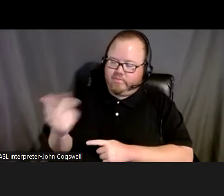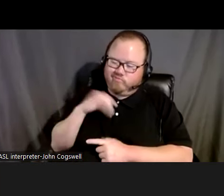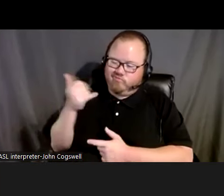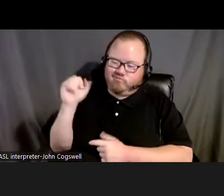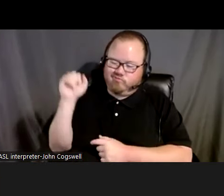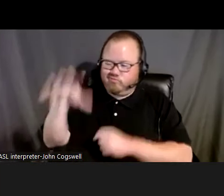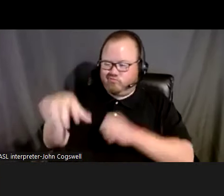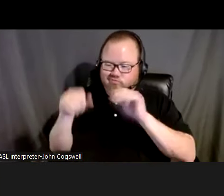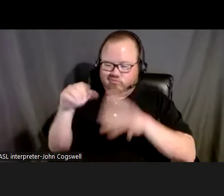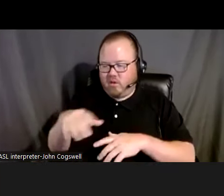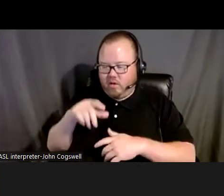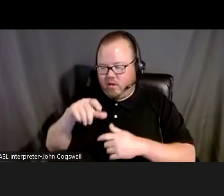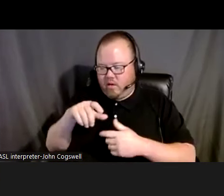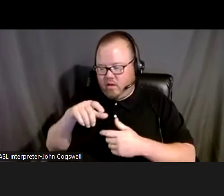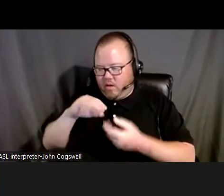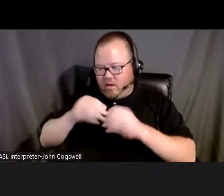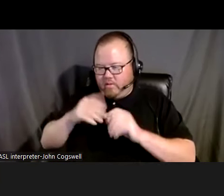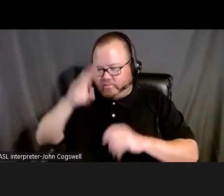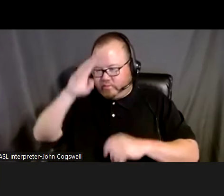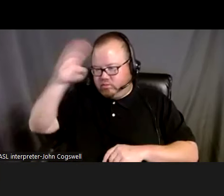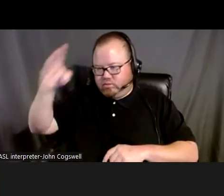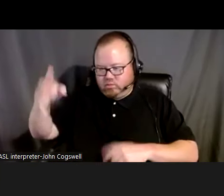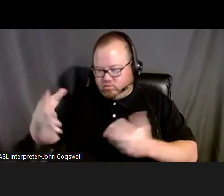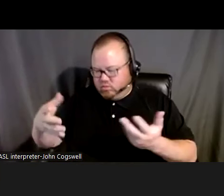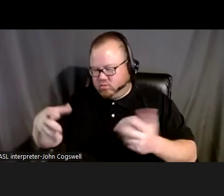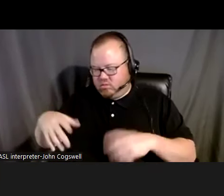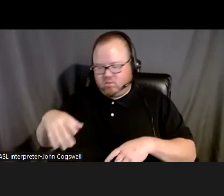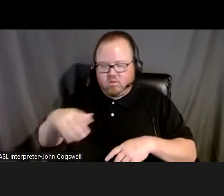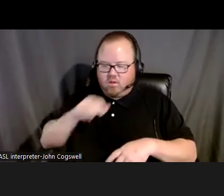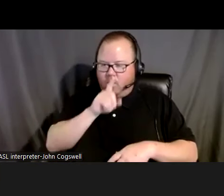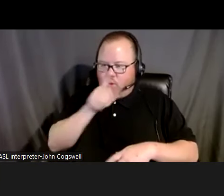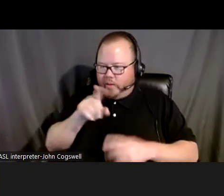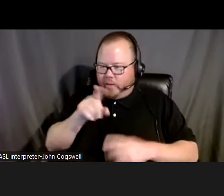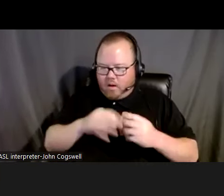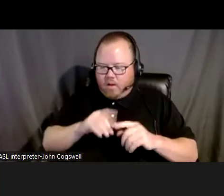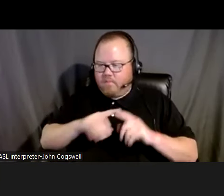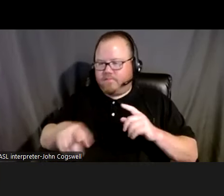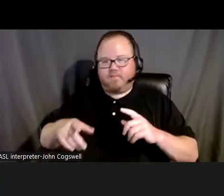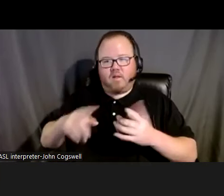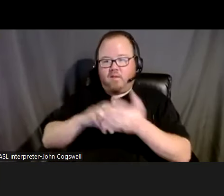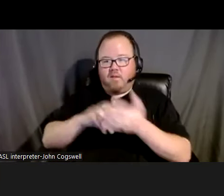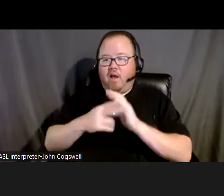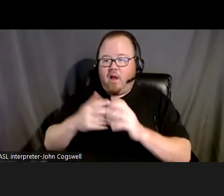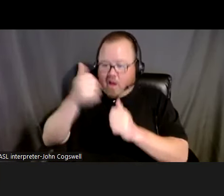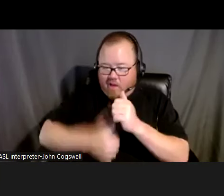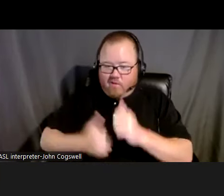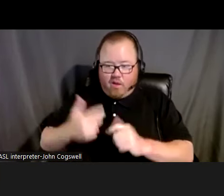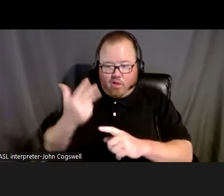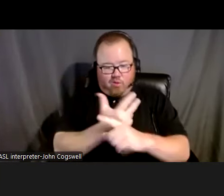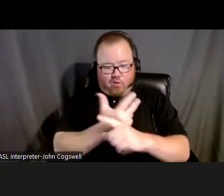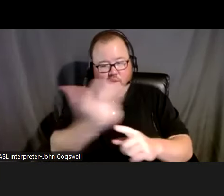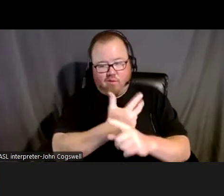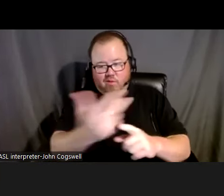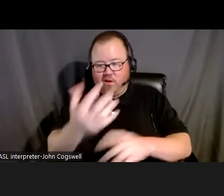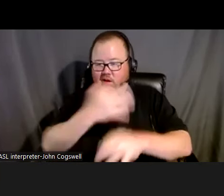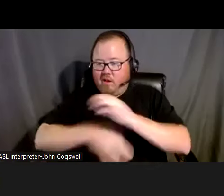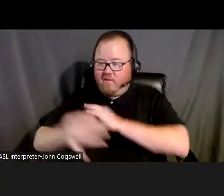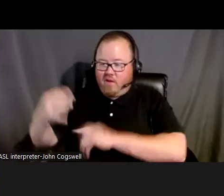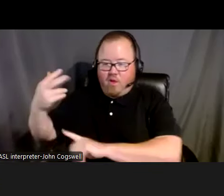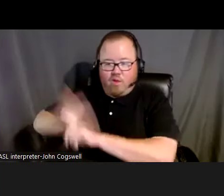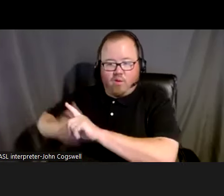numbers here. I don't know that it's actually that, so don't hold me to it. But what that meant is that every three weeks instead of 3 months,